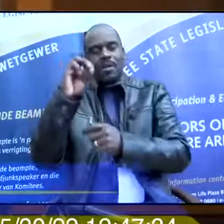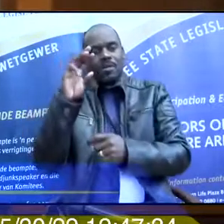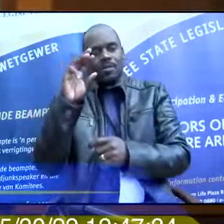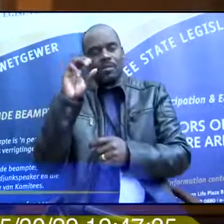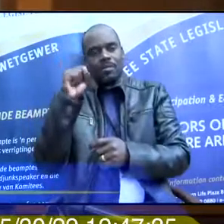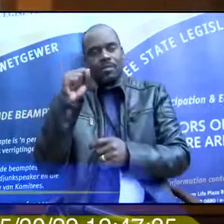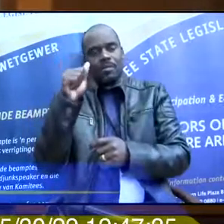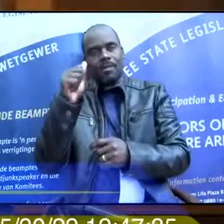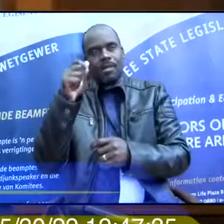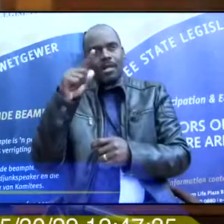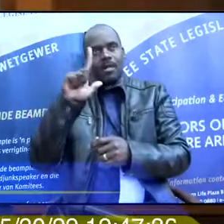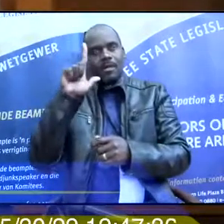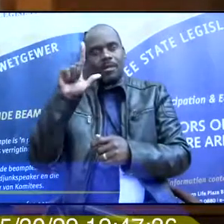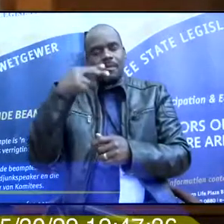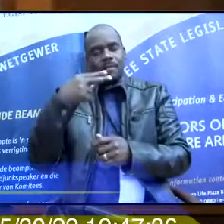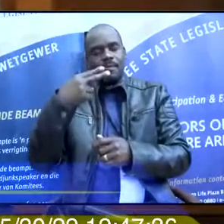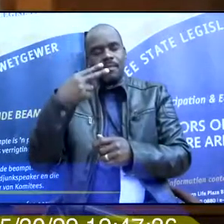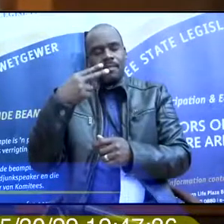government